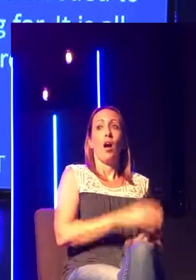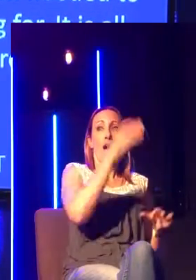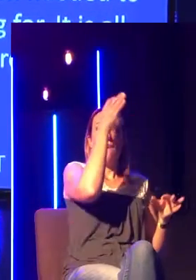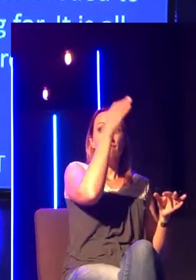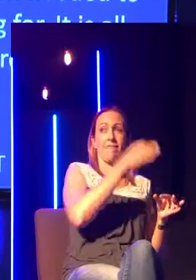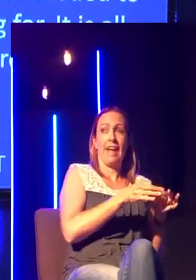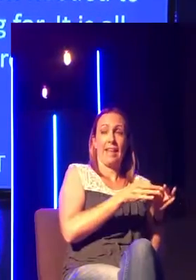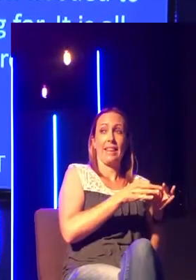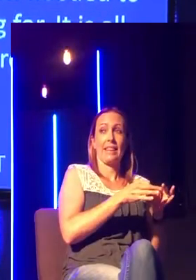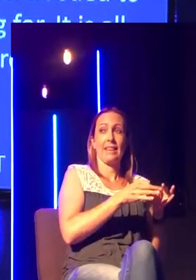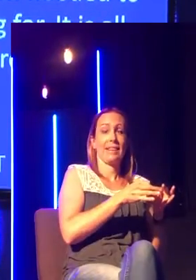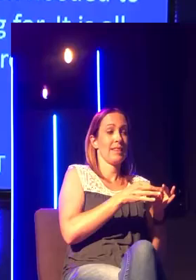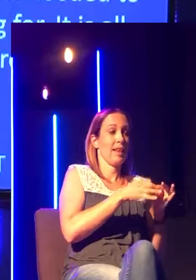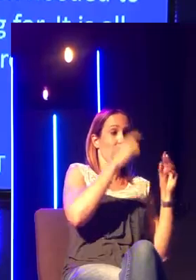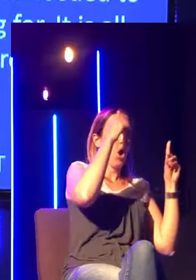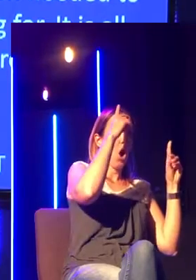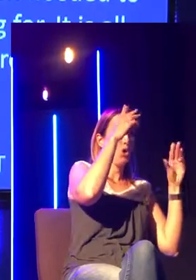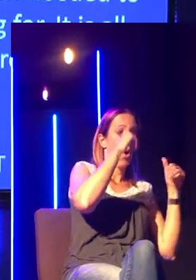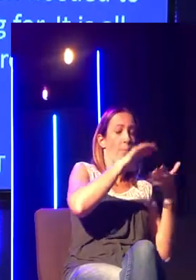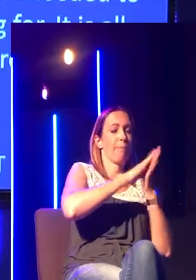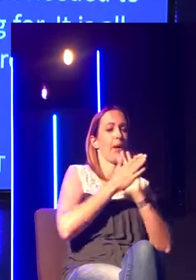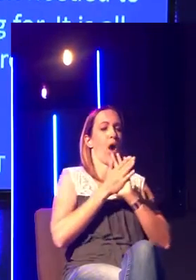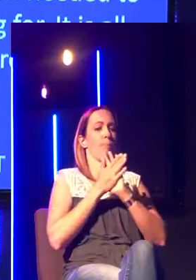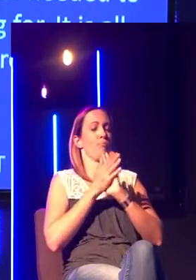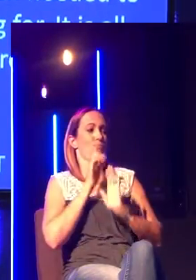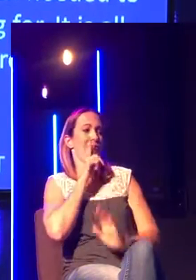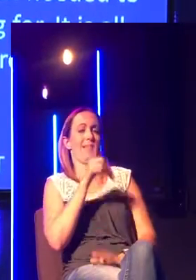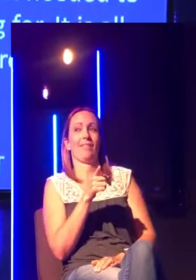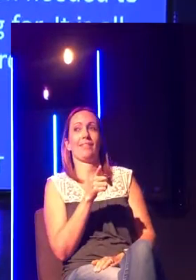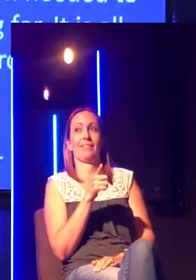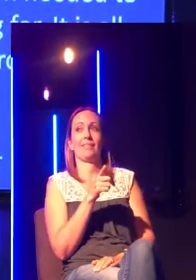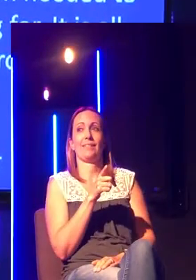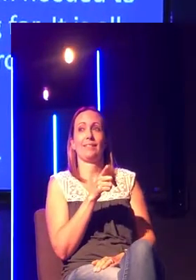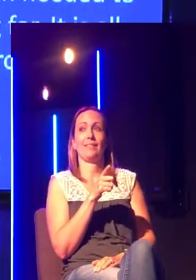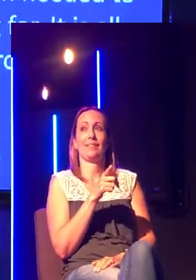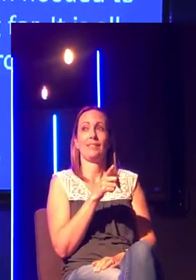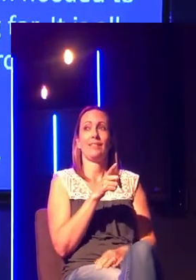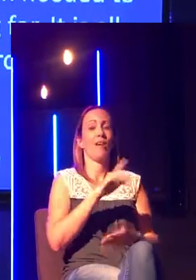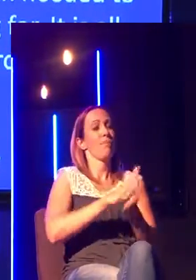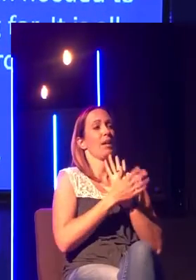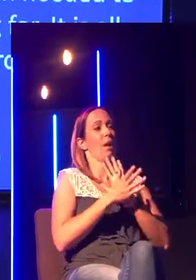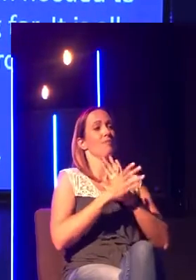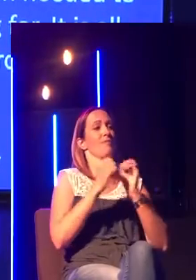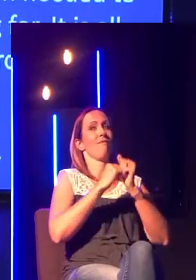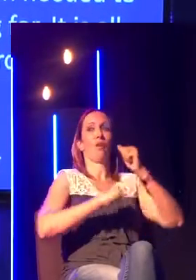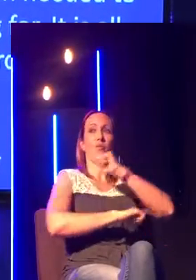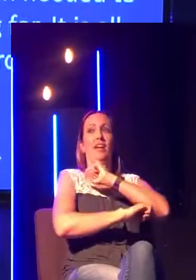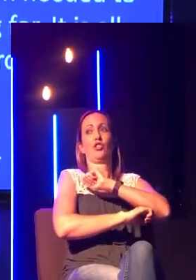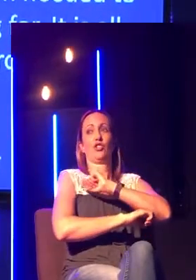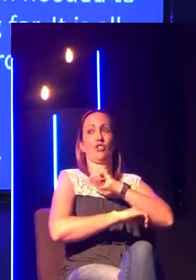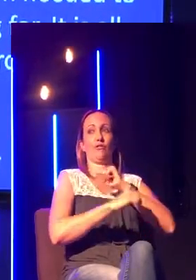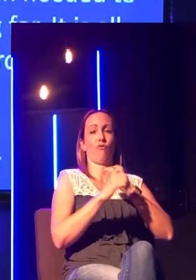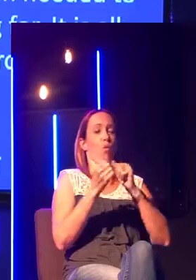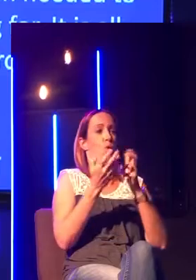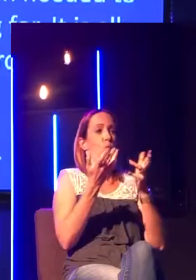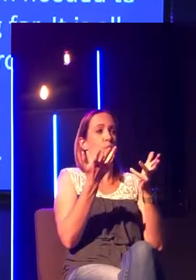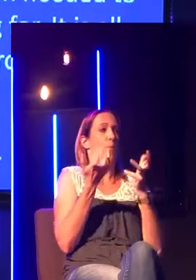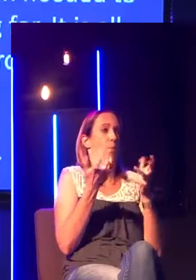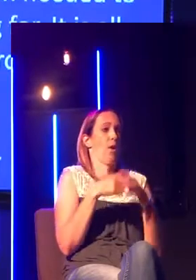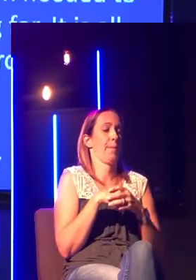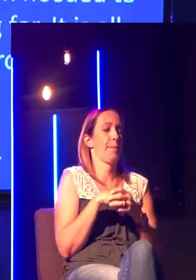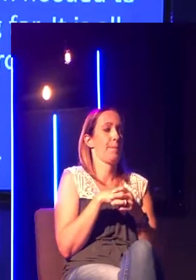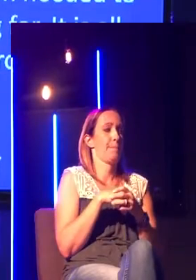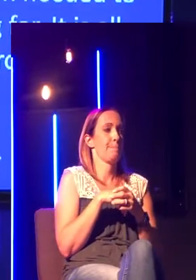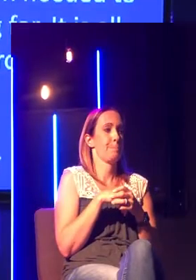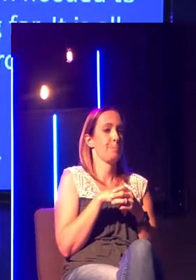we long for. It is all the evidence required to prove what is still unseen. It's not just what I see now, it's